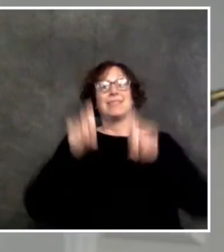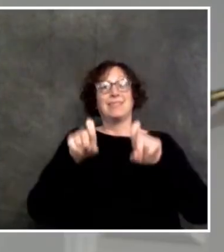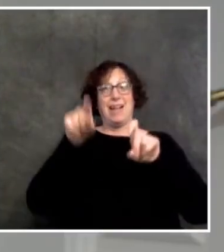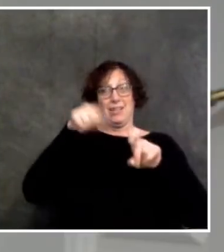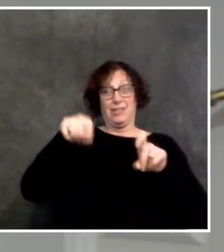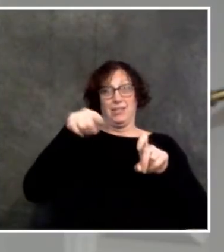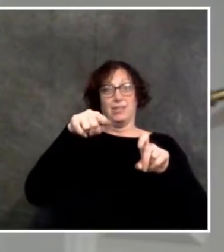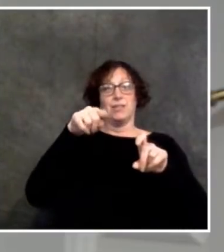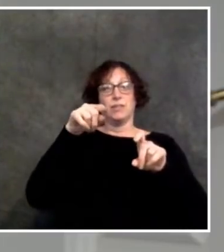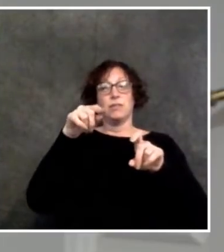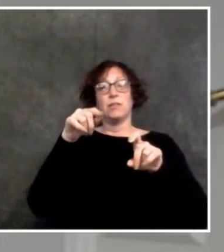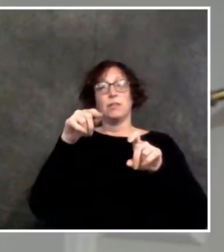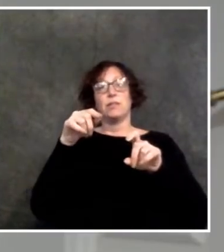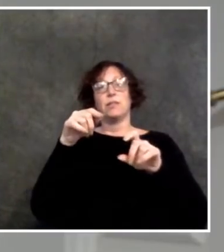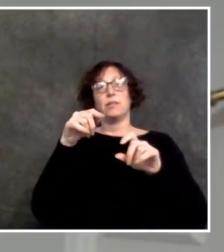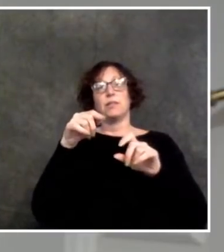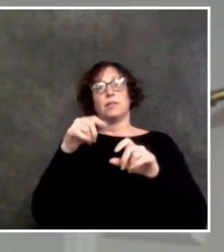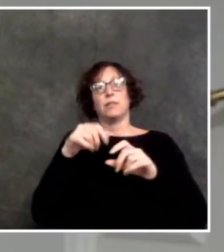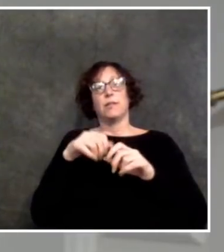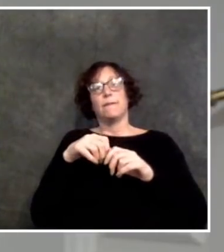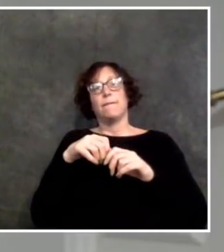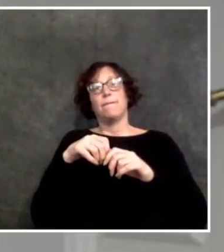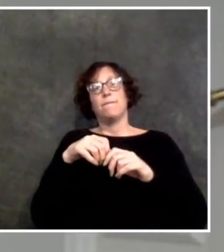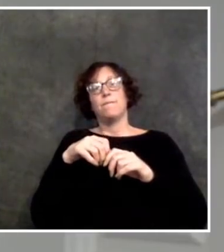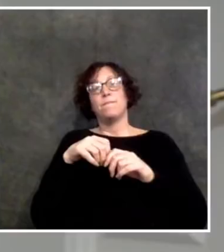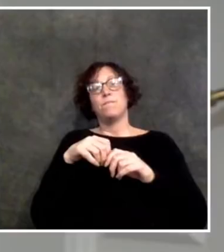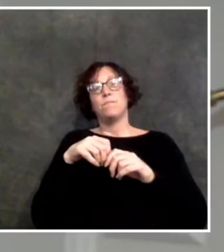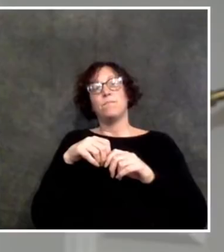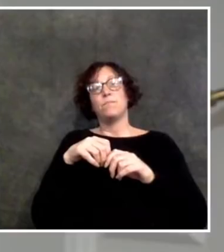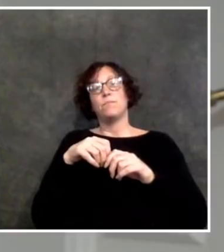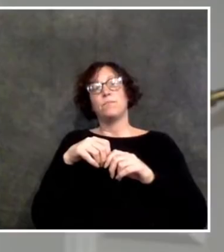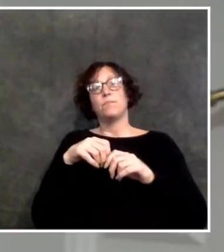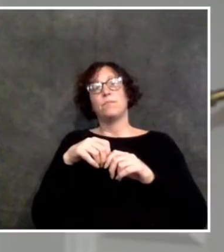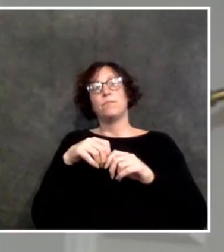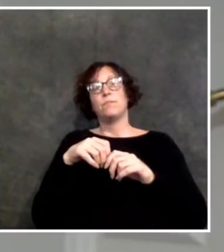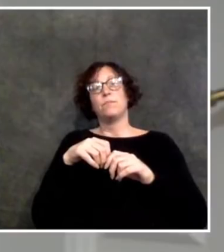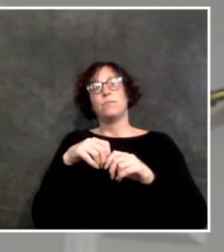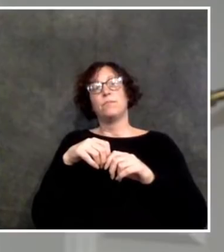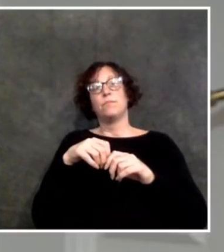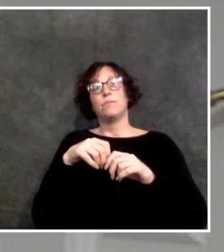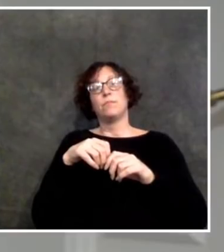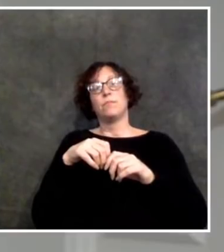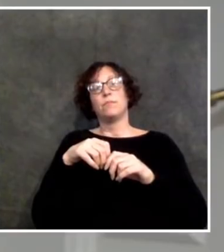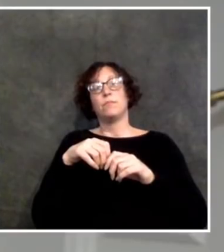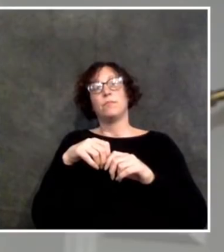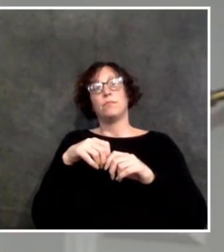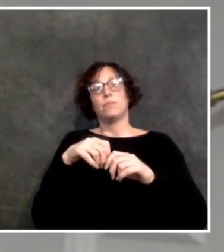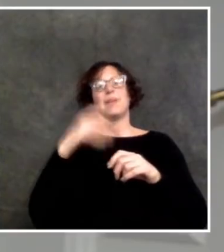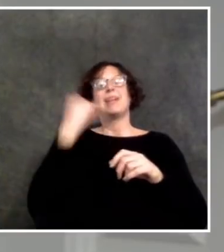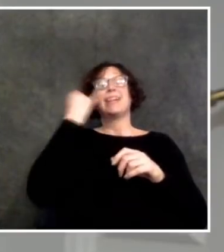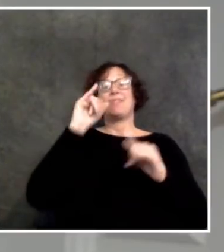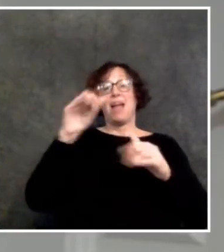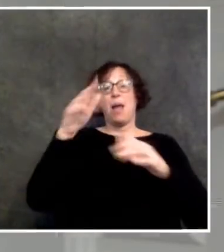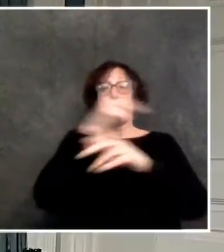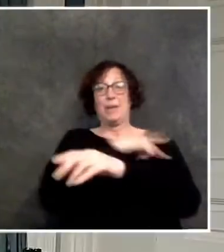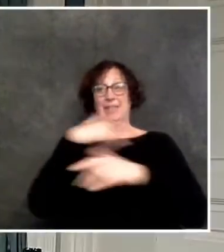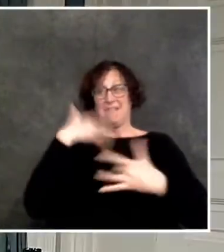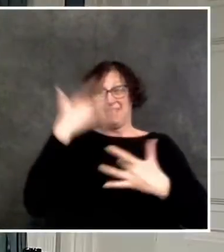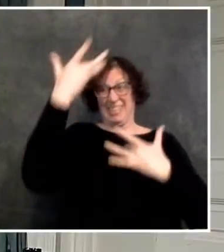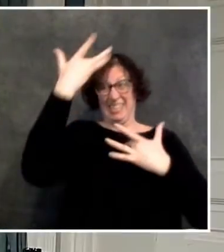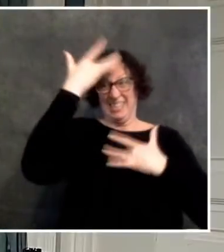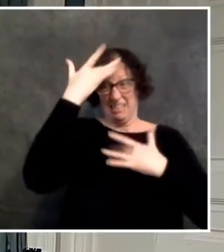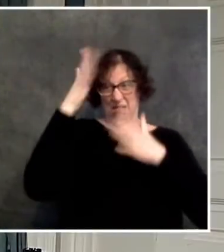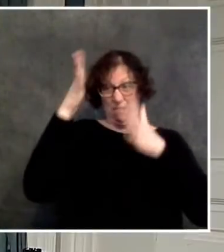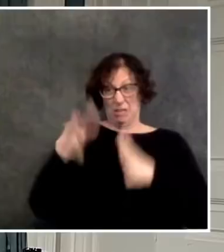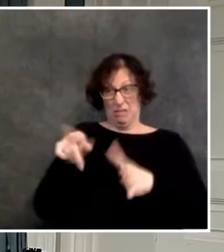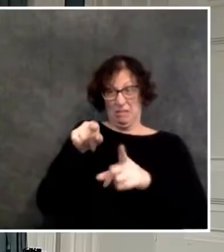decision about his or her patient. And so those recommendations remain. Okay, who's up? Next,